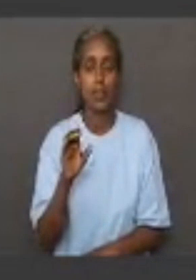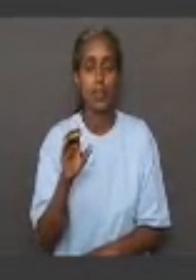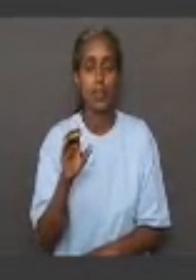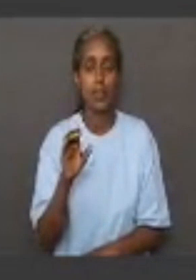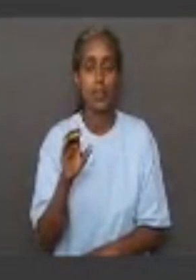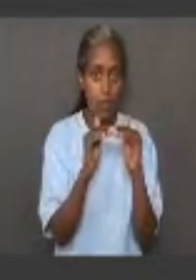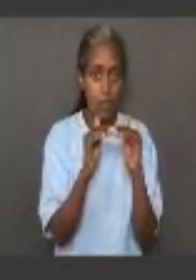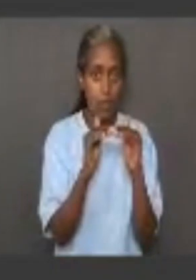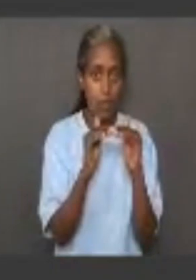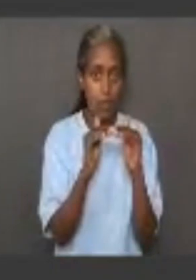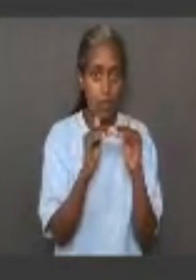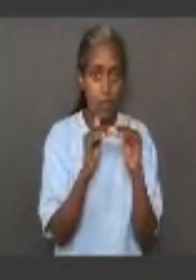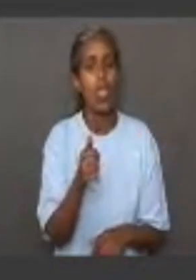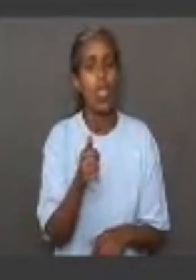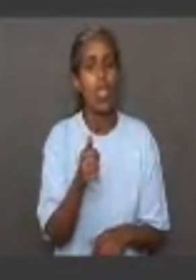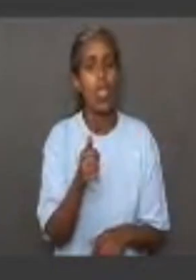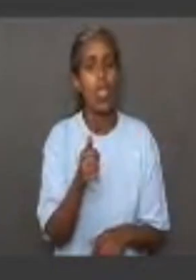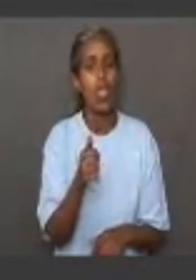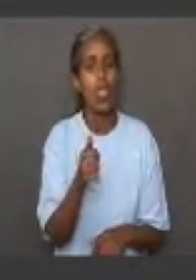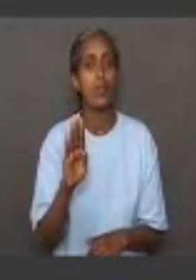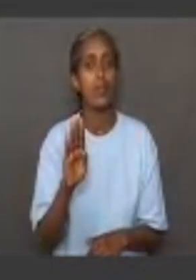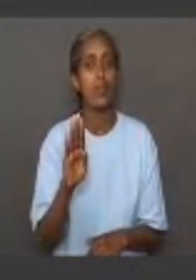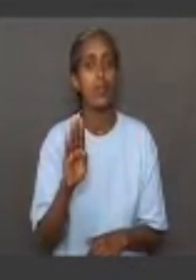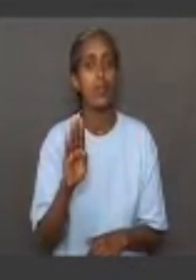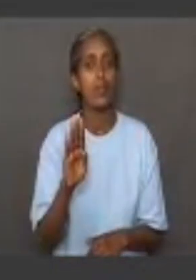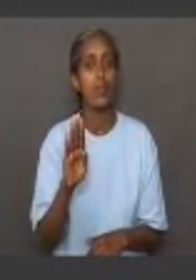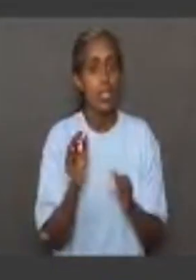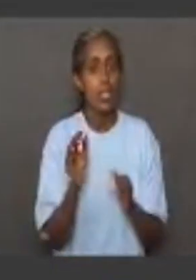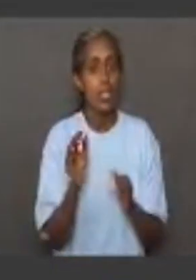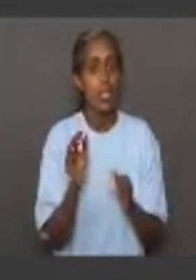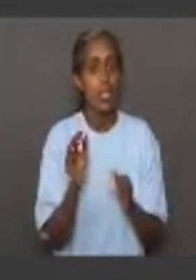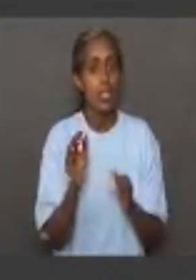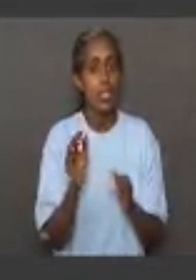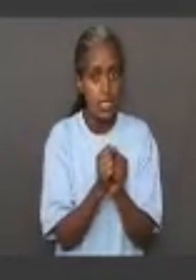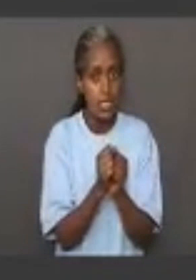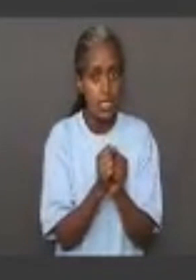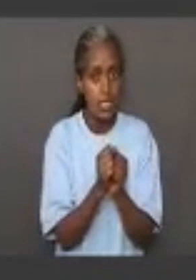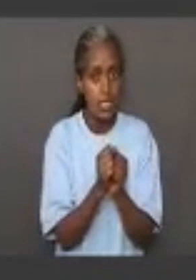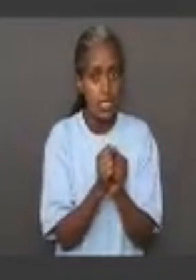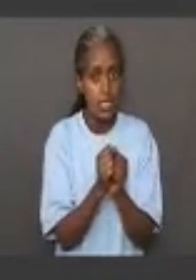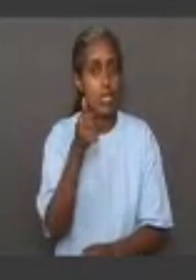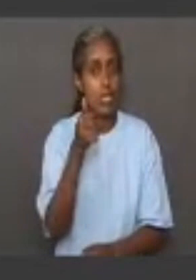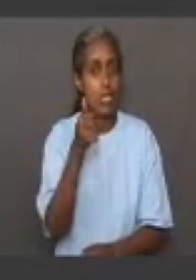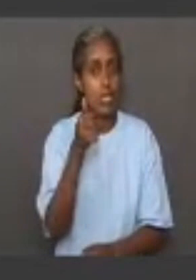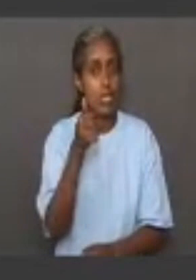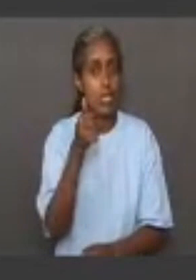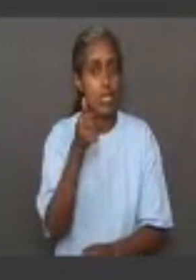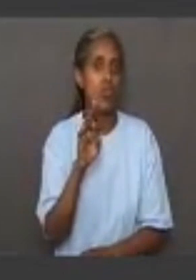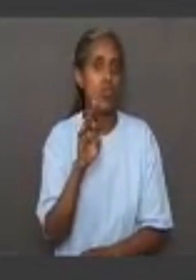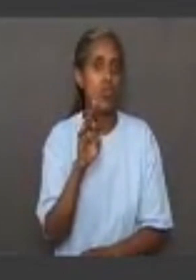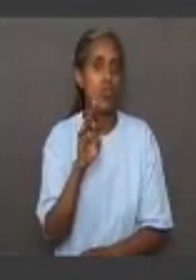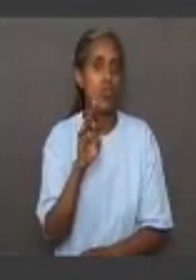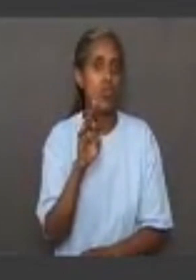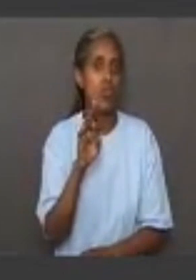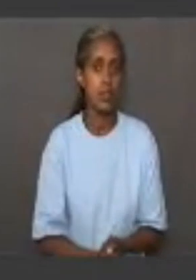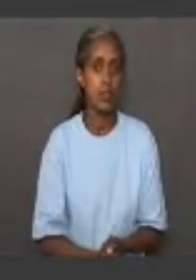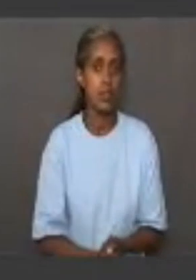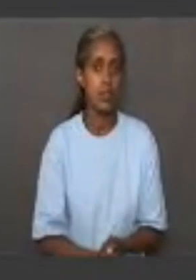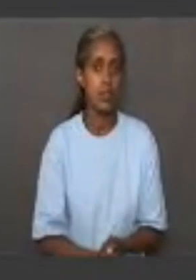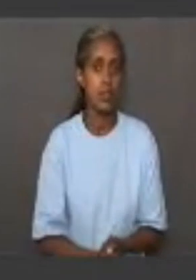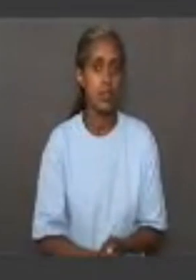is equal to A union B intersected with A union